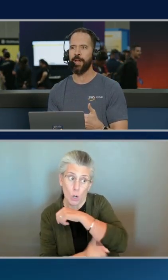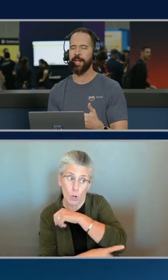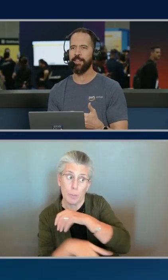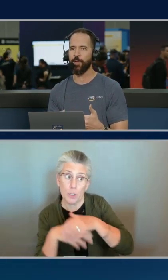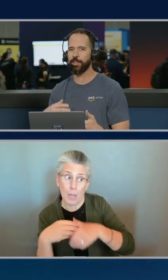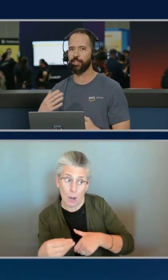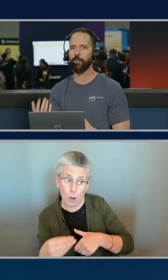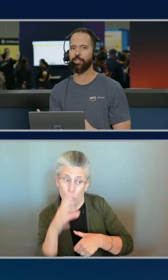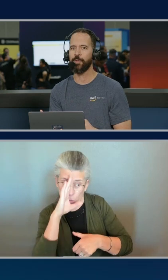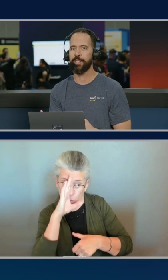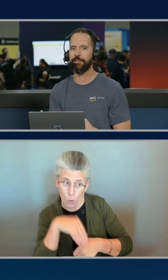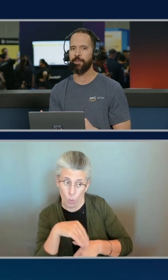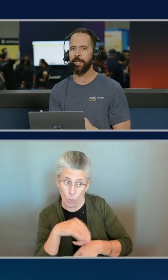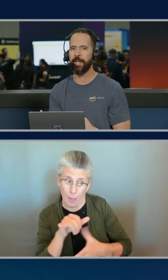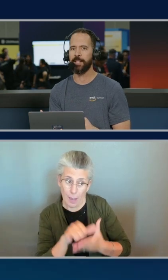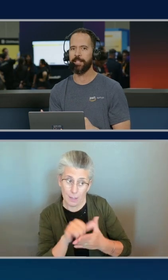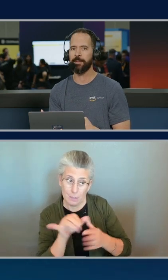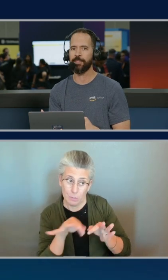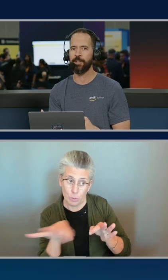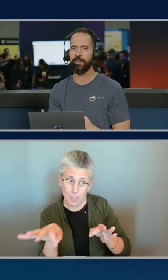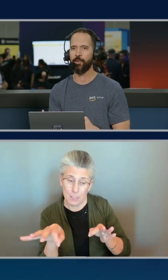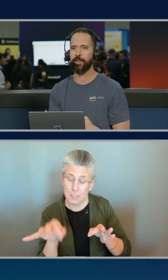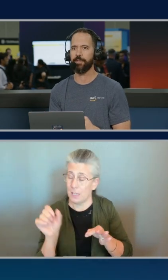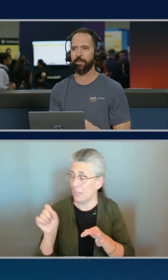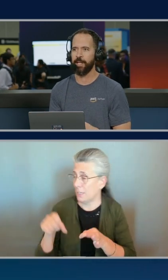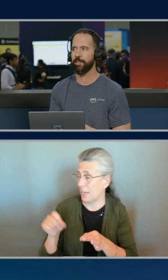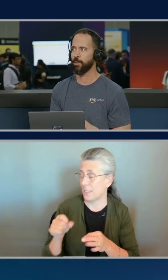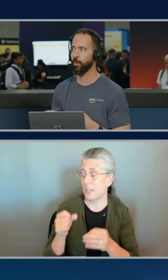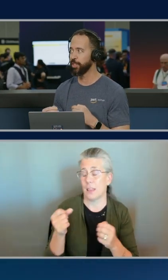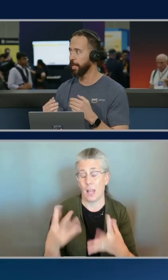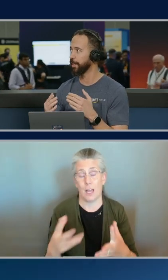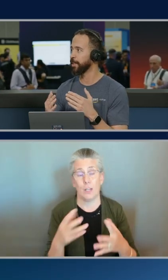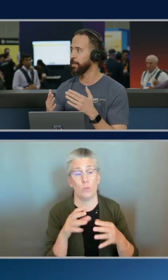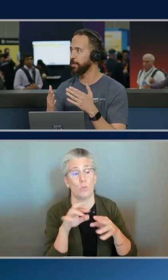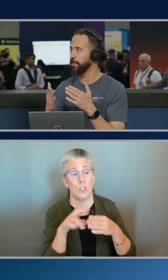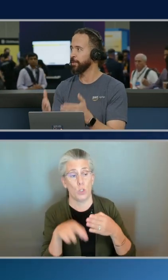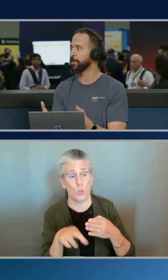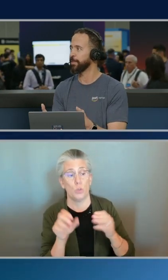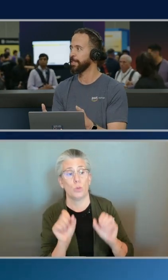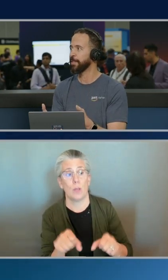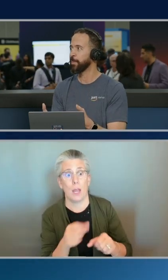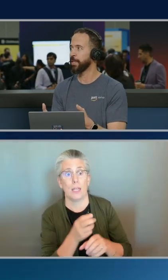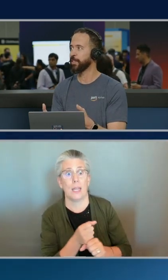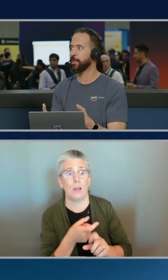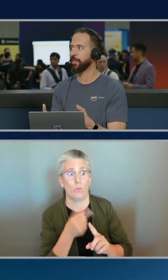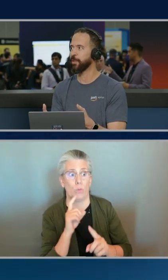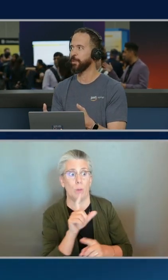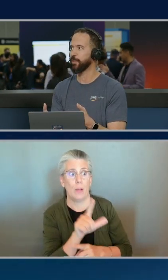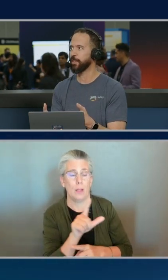to the results you can get from an LLM, starting with, okay, which LLM do you use?